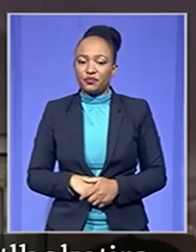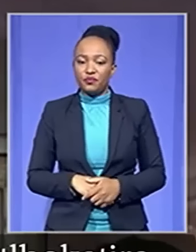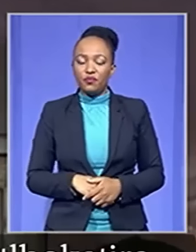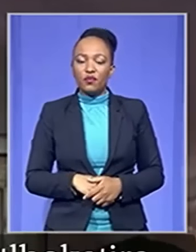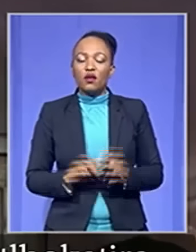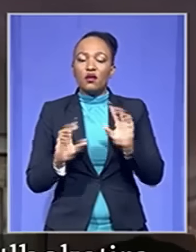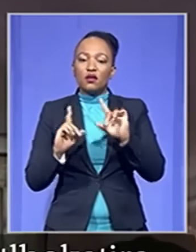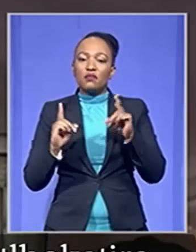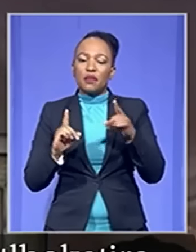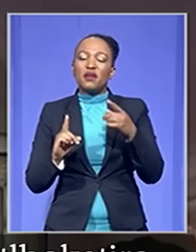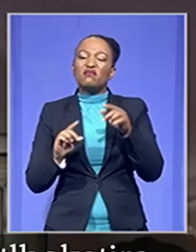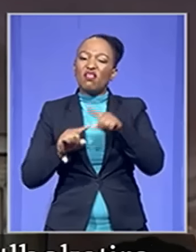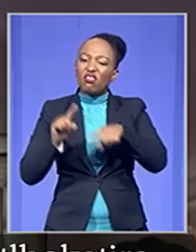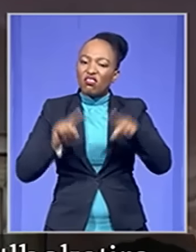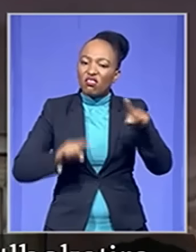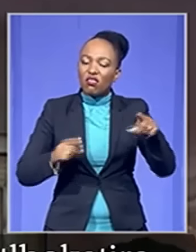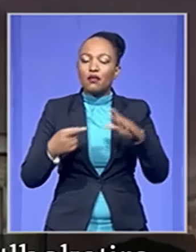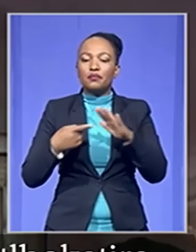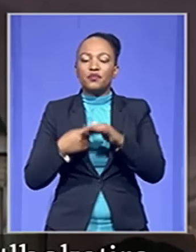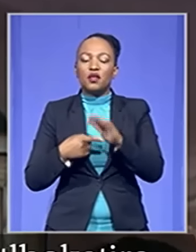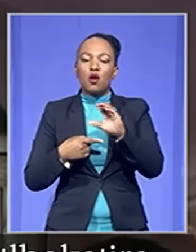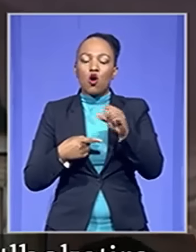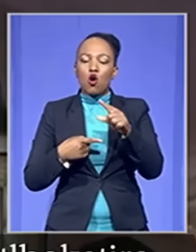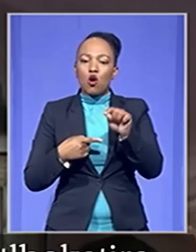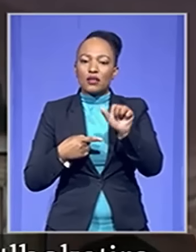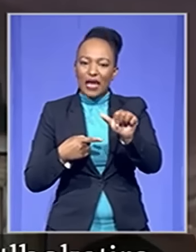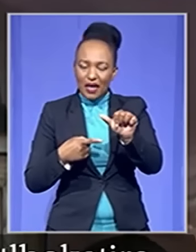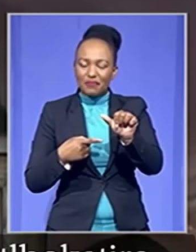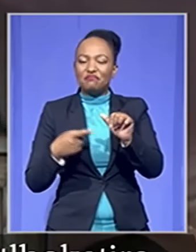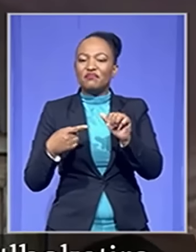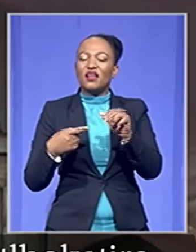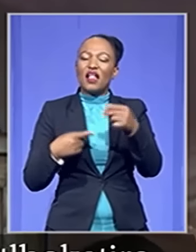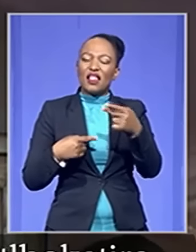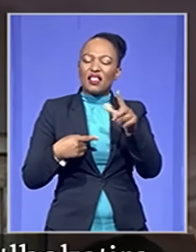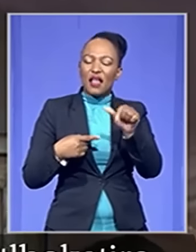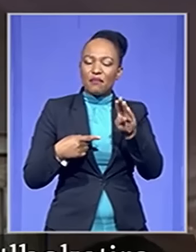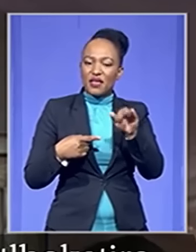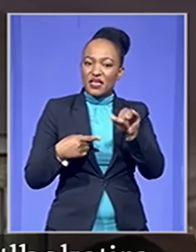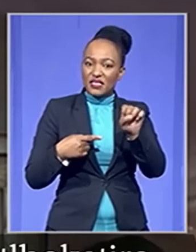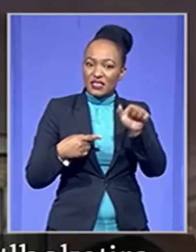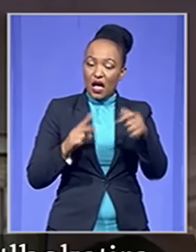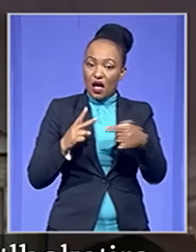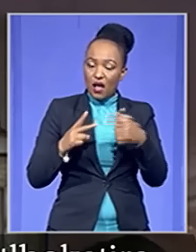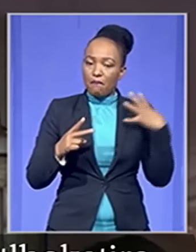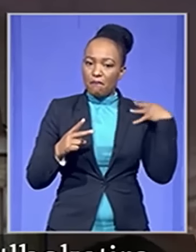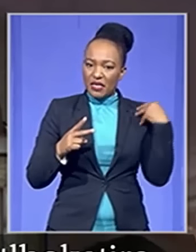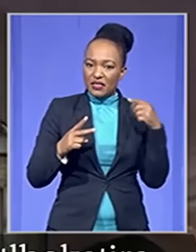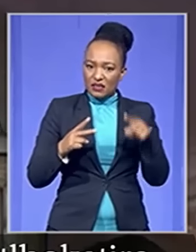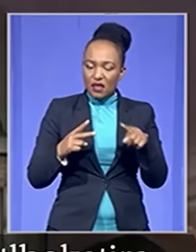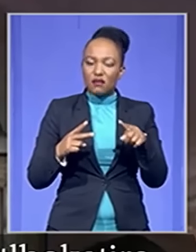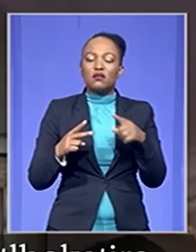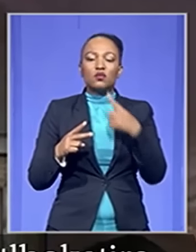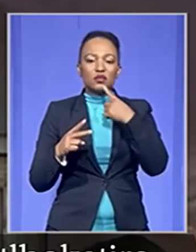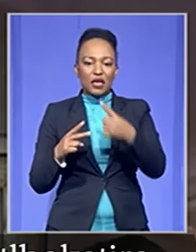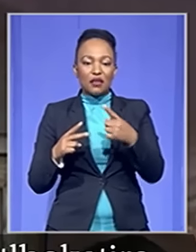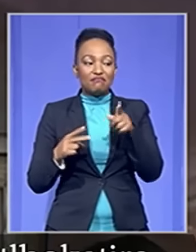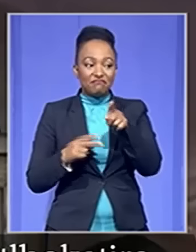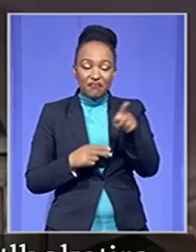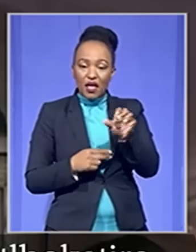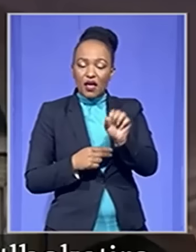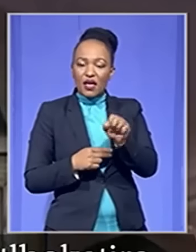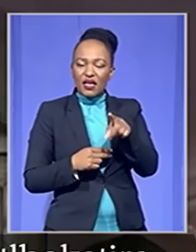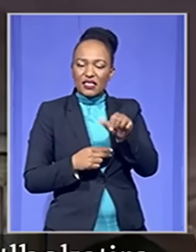SABC, is working on this, and the proclamation that regulates spaza